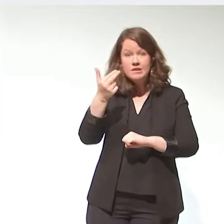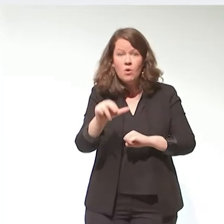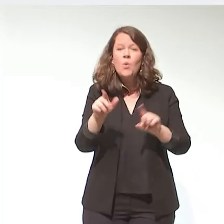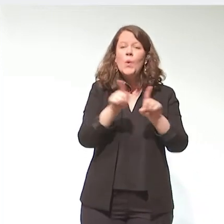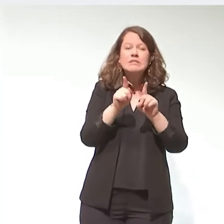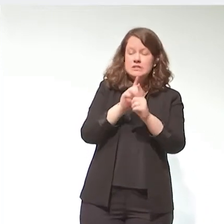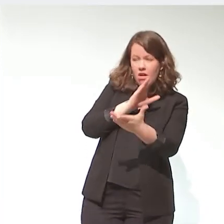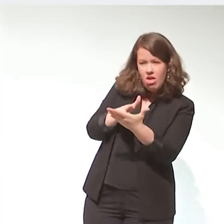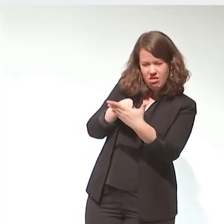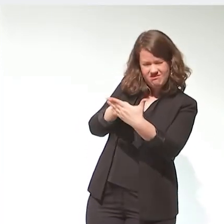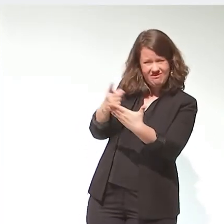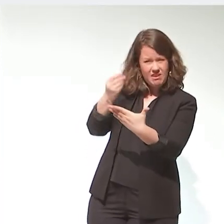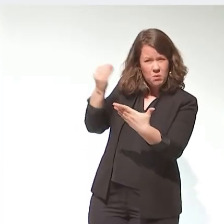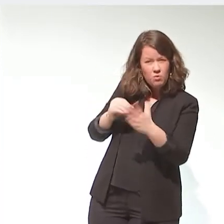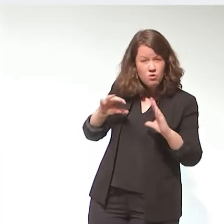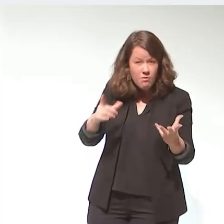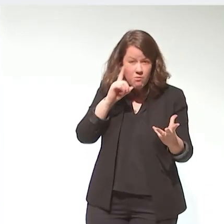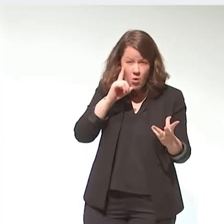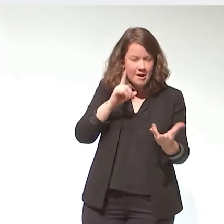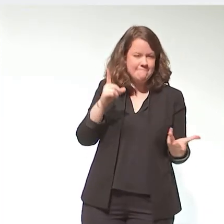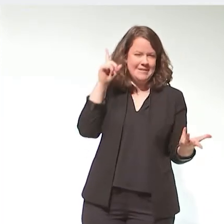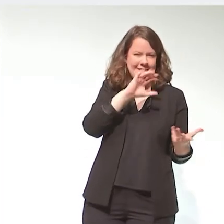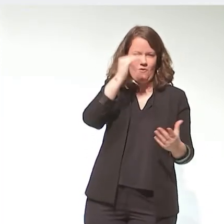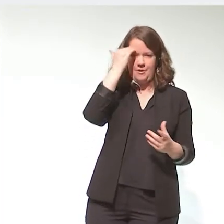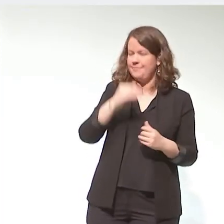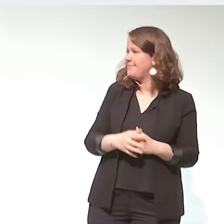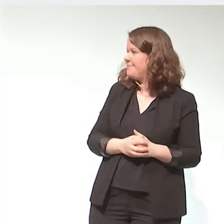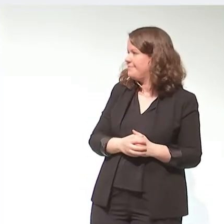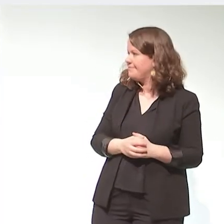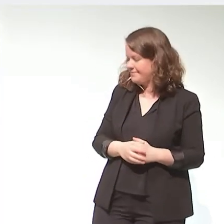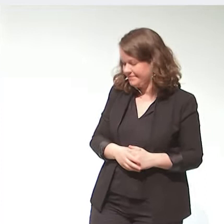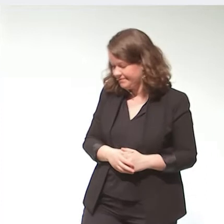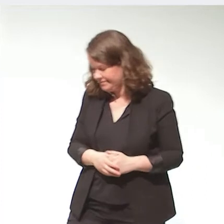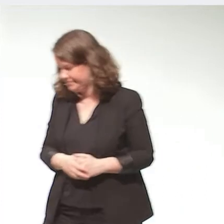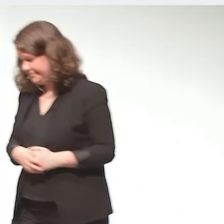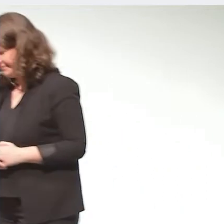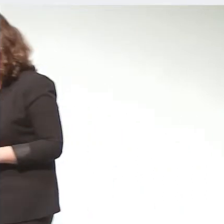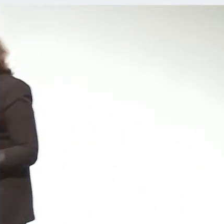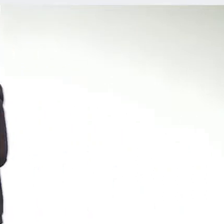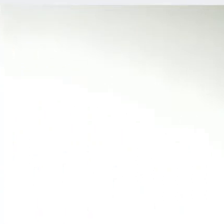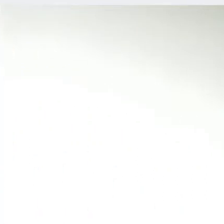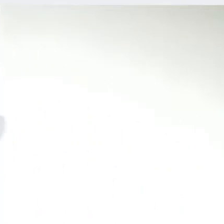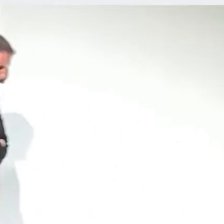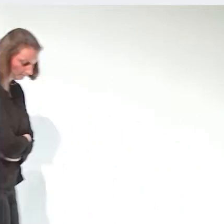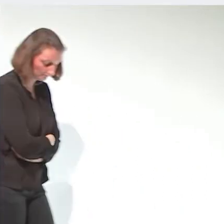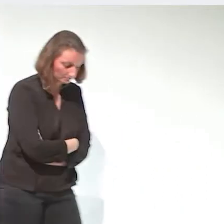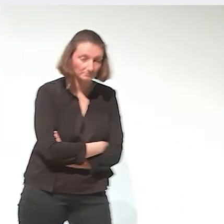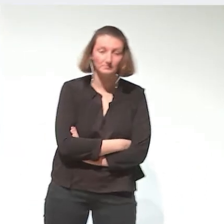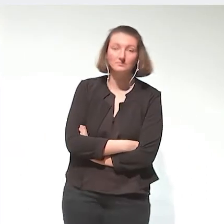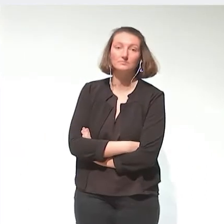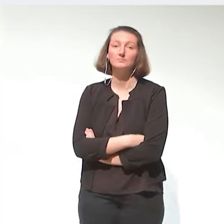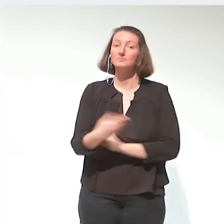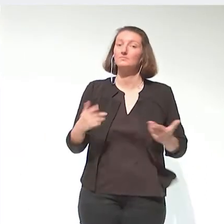So insufficient regulation, one, that we have to change, and we are already planning a lot of changes and a